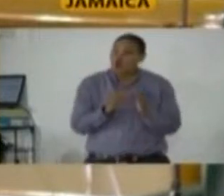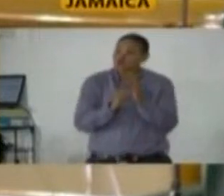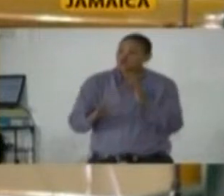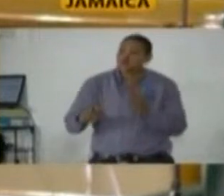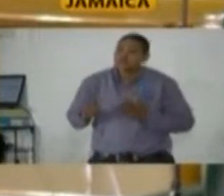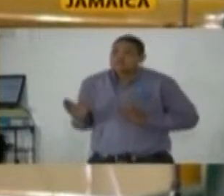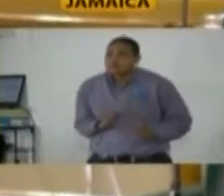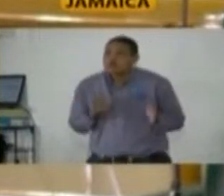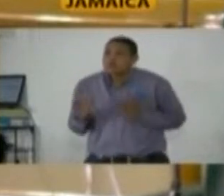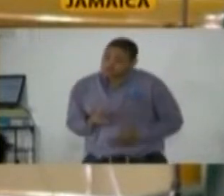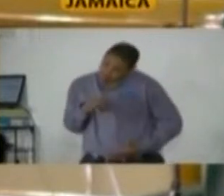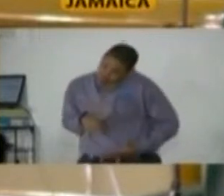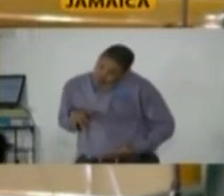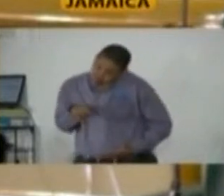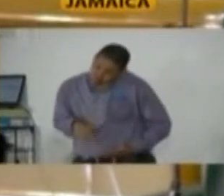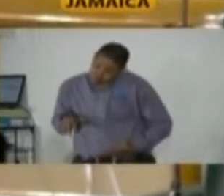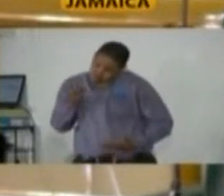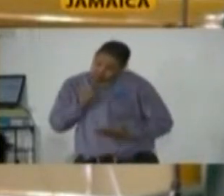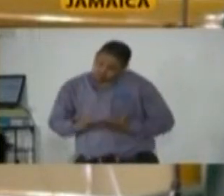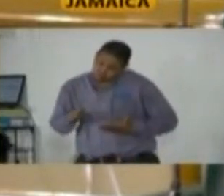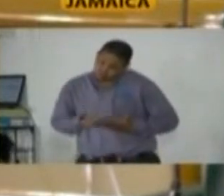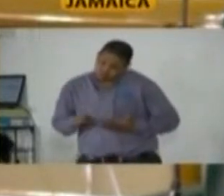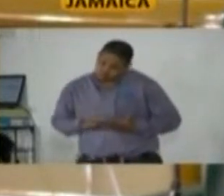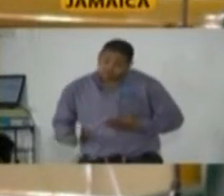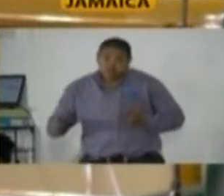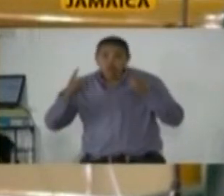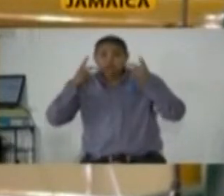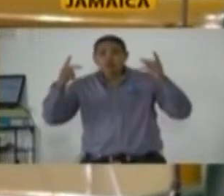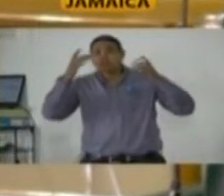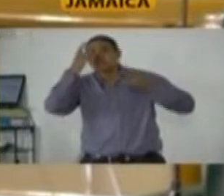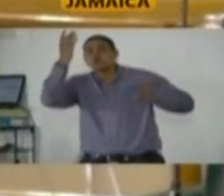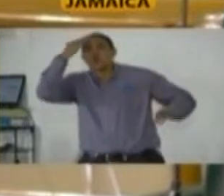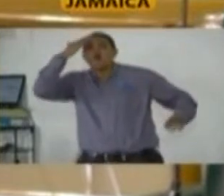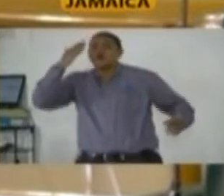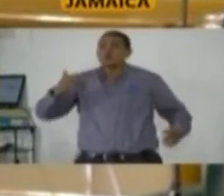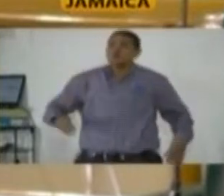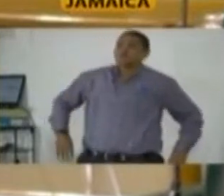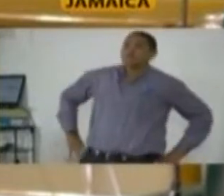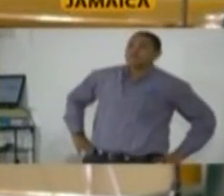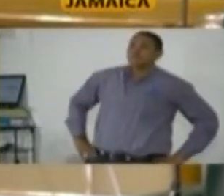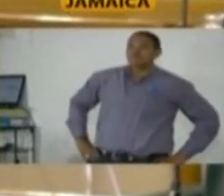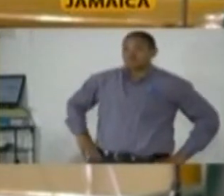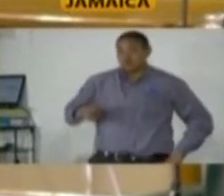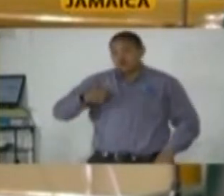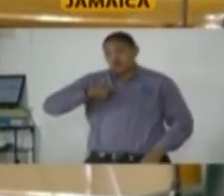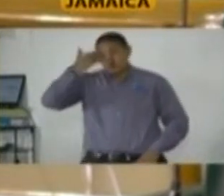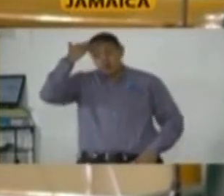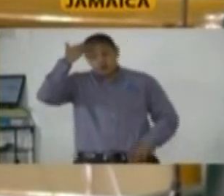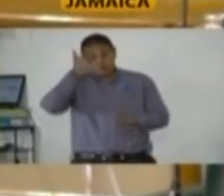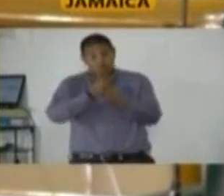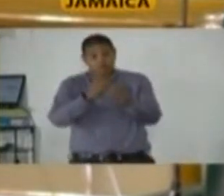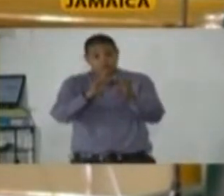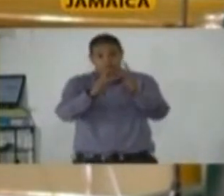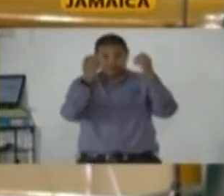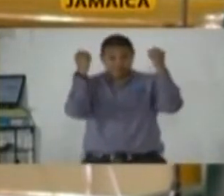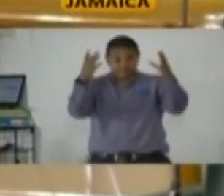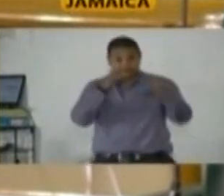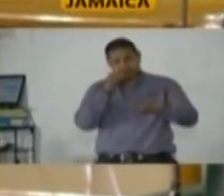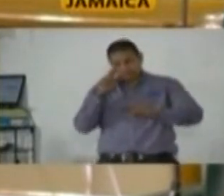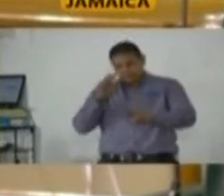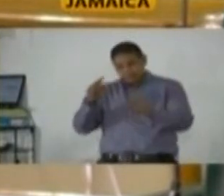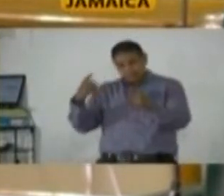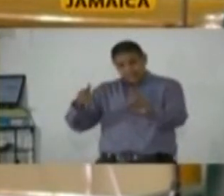preparing and public interest in the matter is high. We know this because our websites have been getting significant traffic